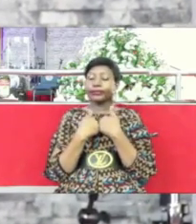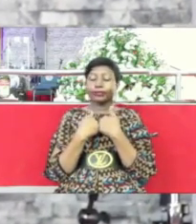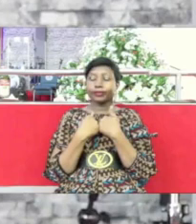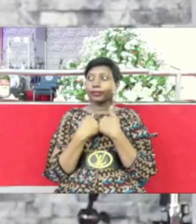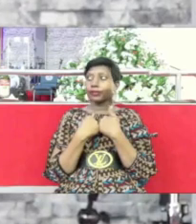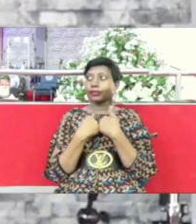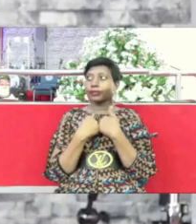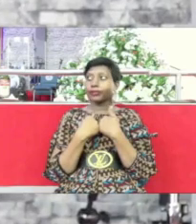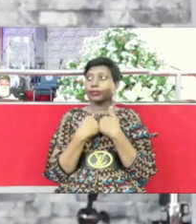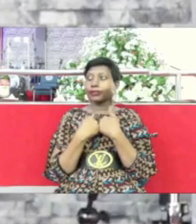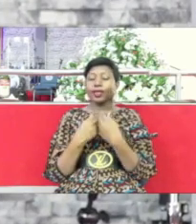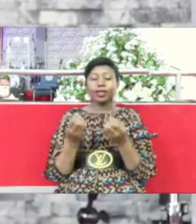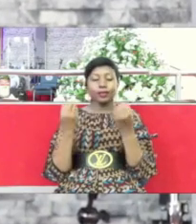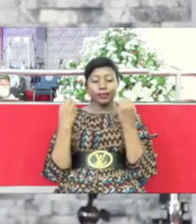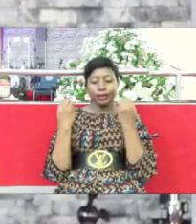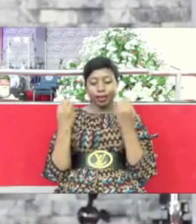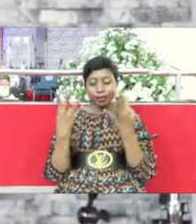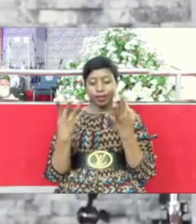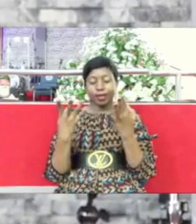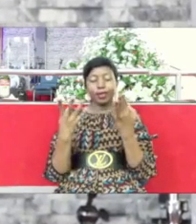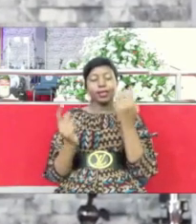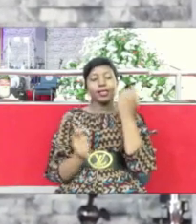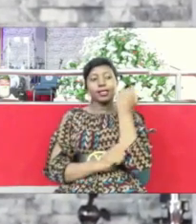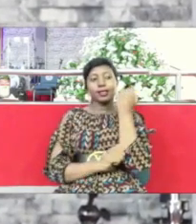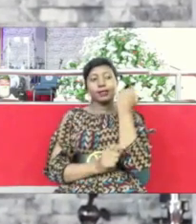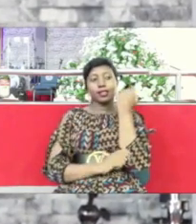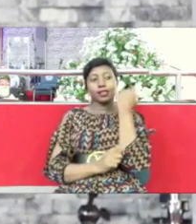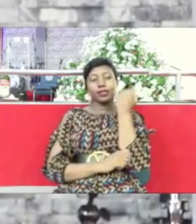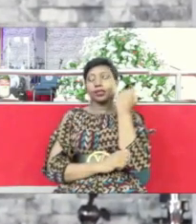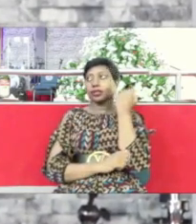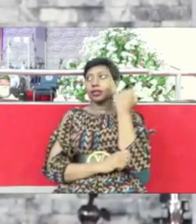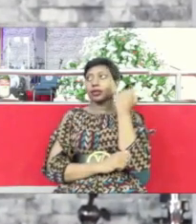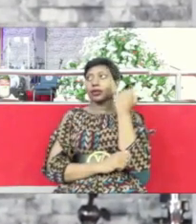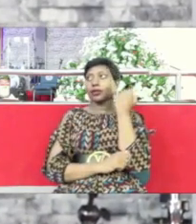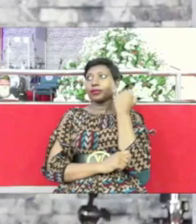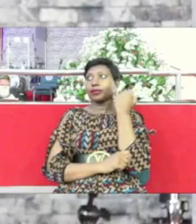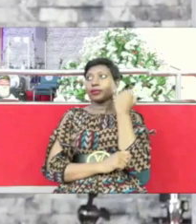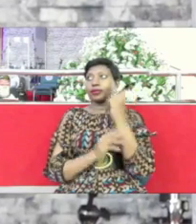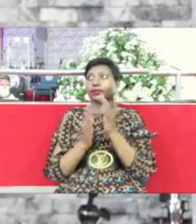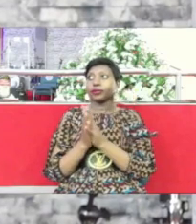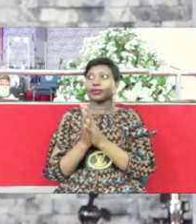Ni majaribu mengi sana. Ni mengi sana. So many temptations. Thou shall not tempt your brother.